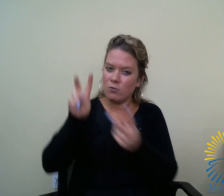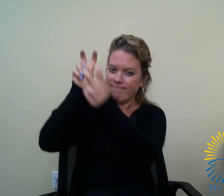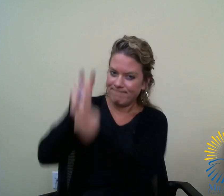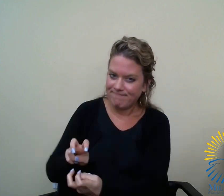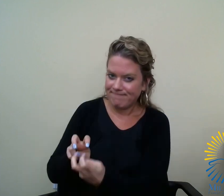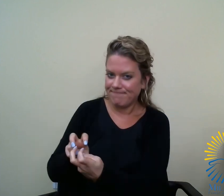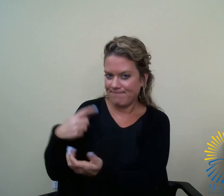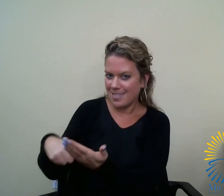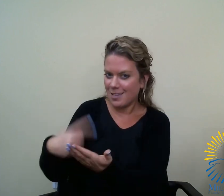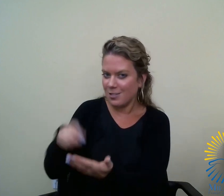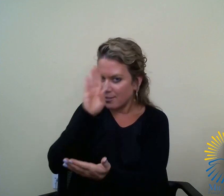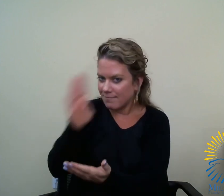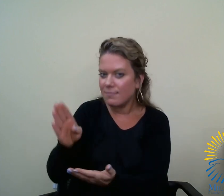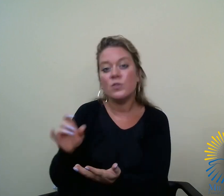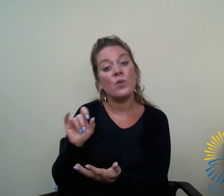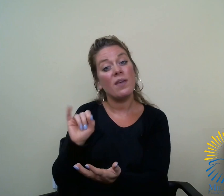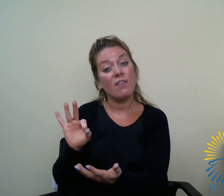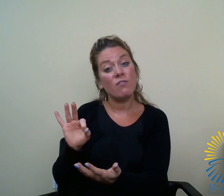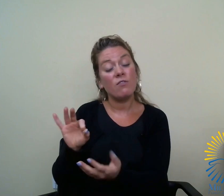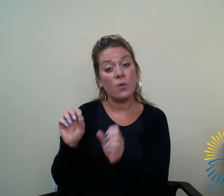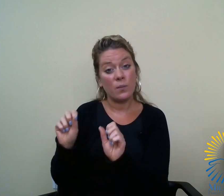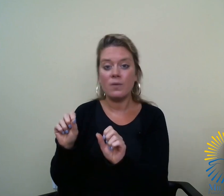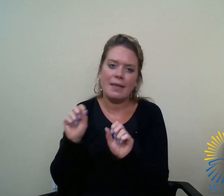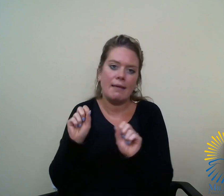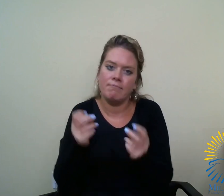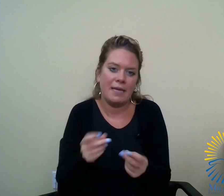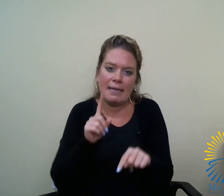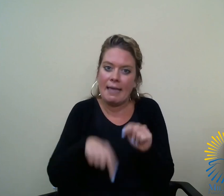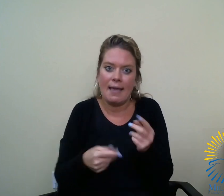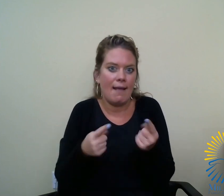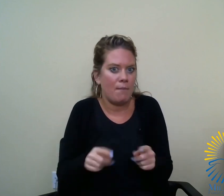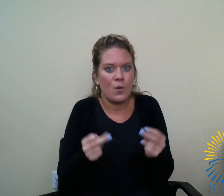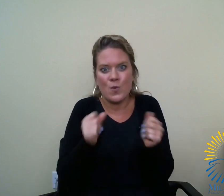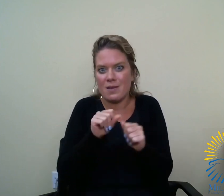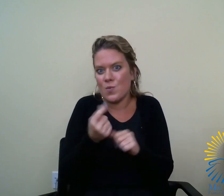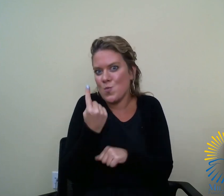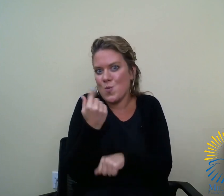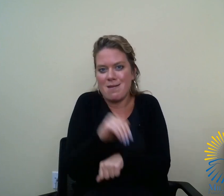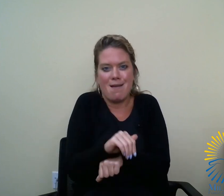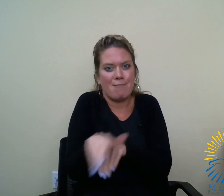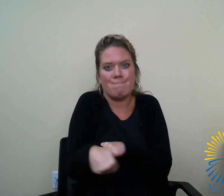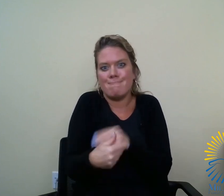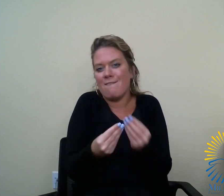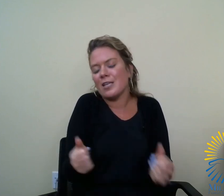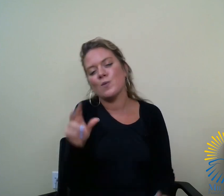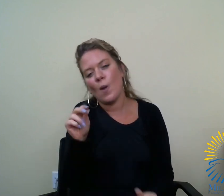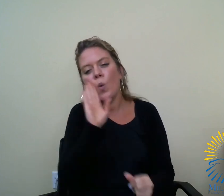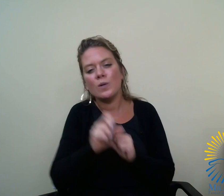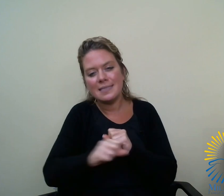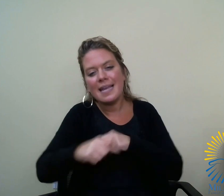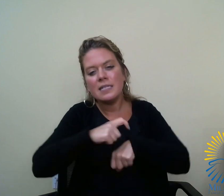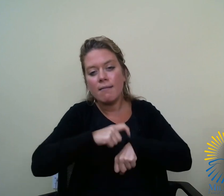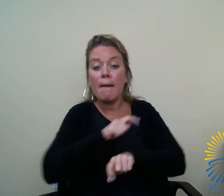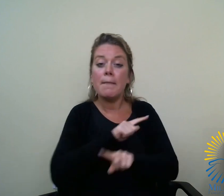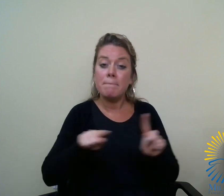on. So I think if we take this kind of approach, right, and you can't do it overnight, it's going to take time. we can actually begin to address this and we can get people to be